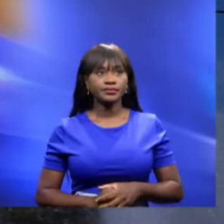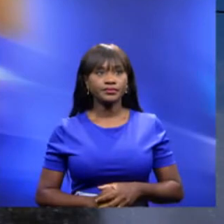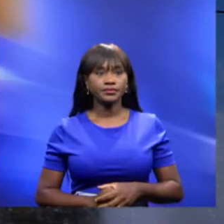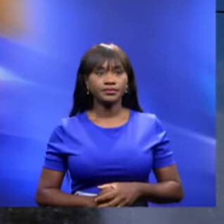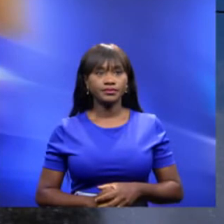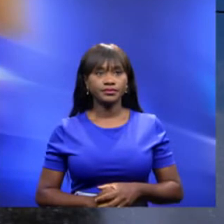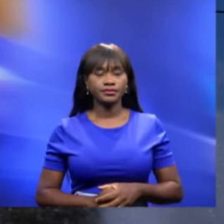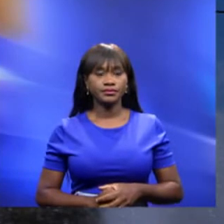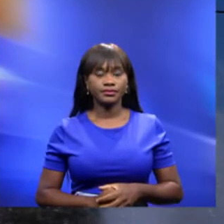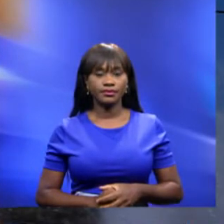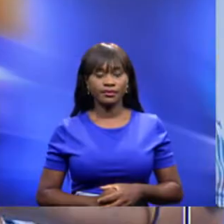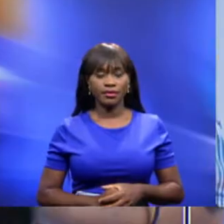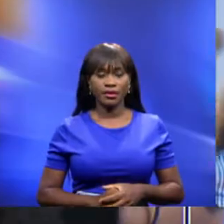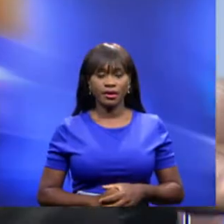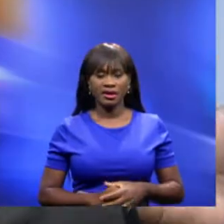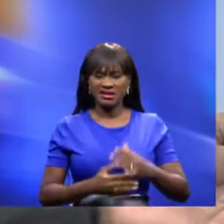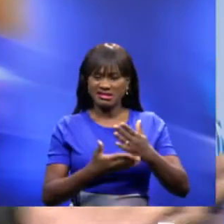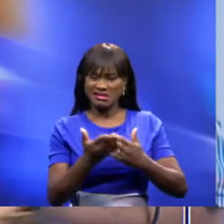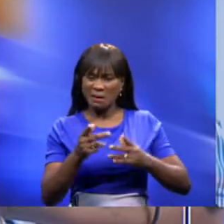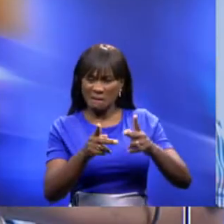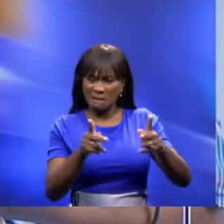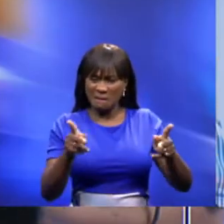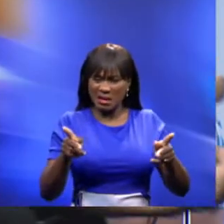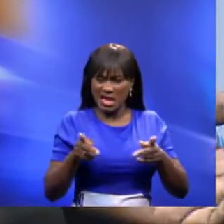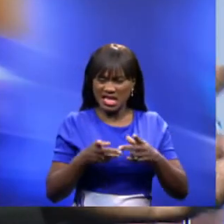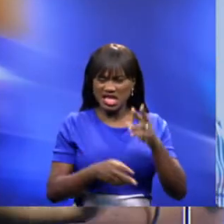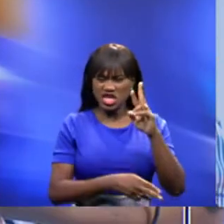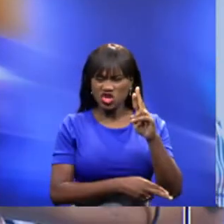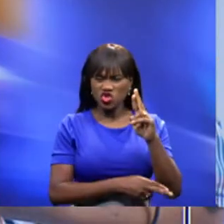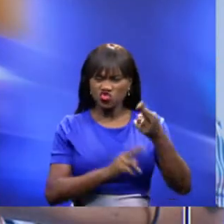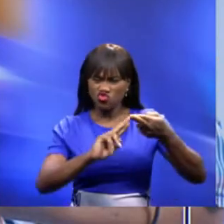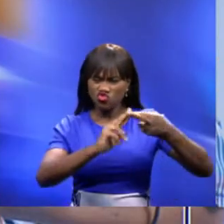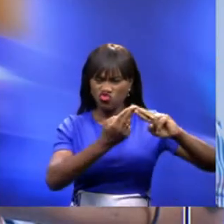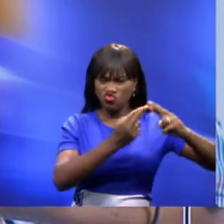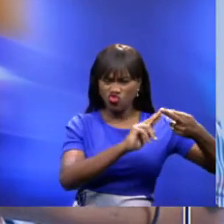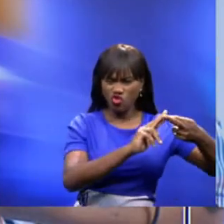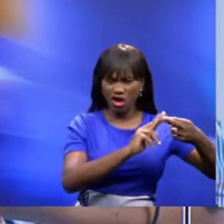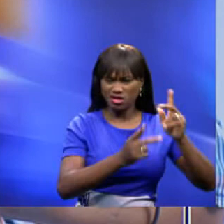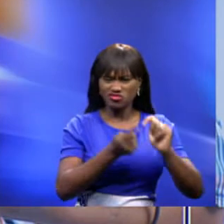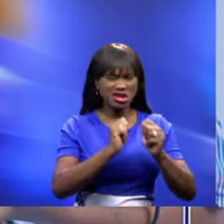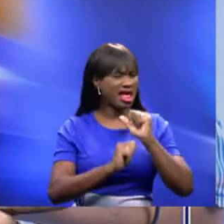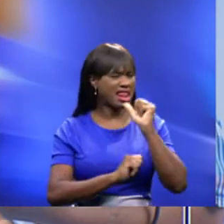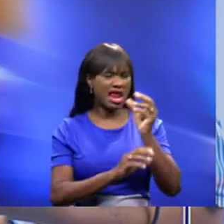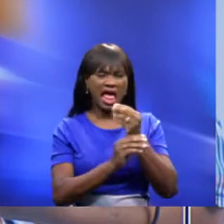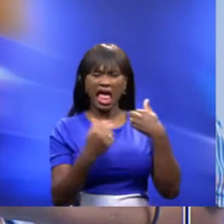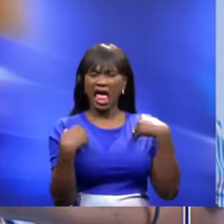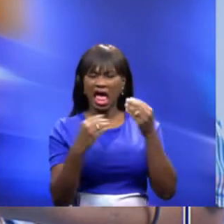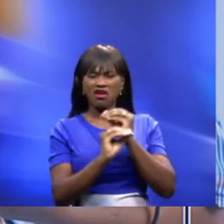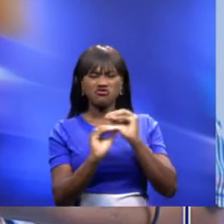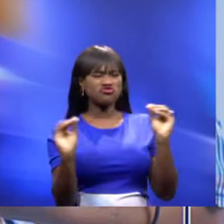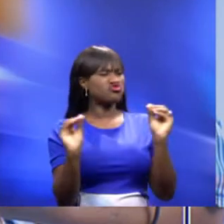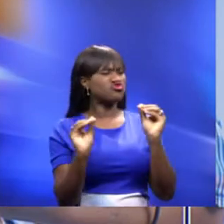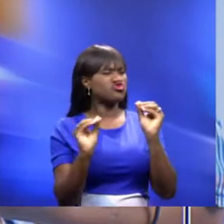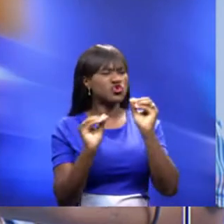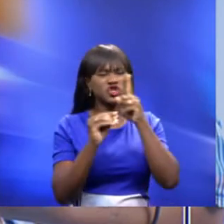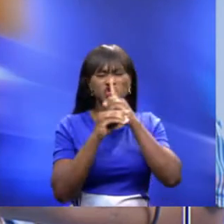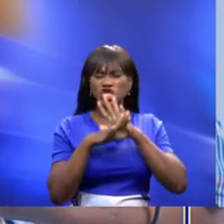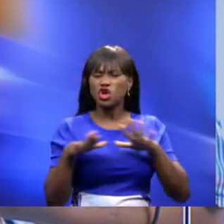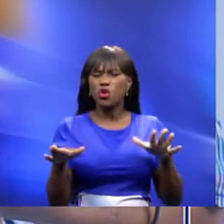rural Trinidad. It's just me. I don't have any secrets. Why should I feel vulnerable?